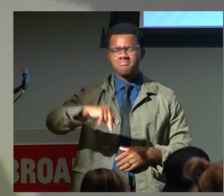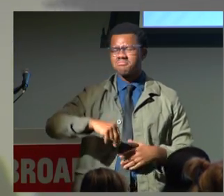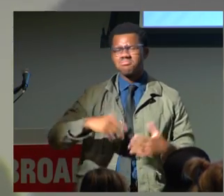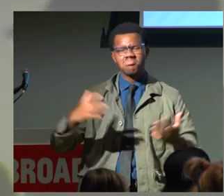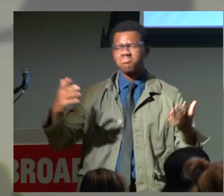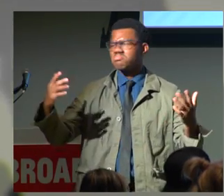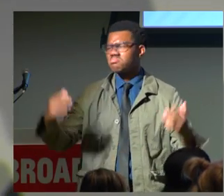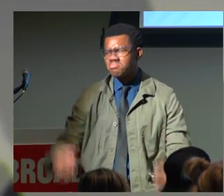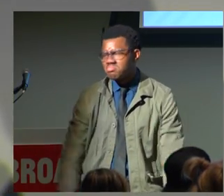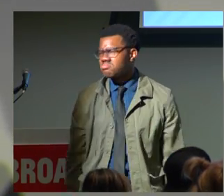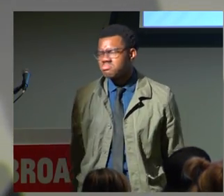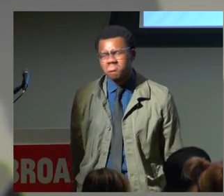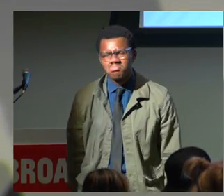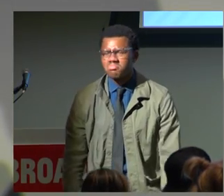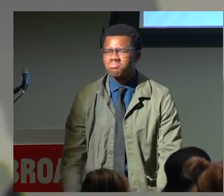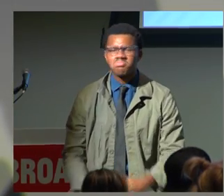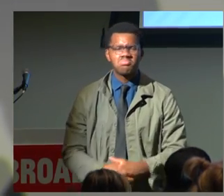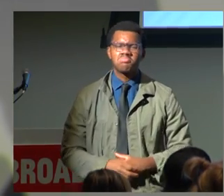not really.